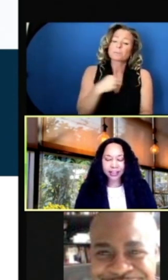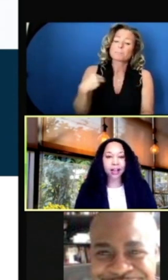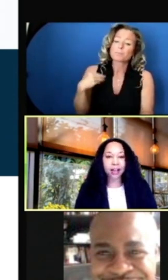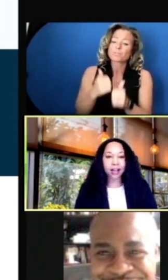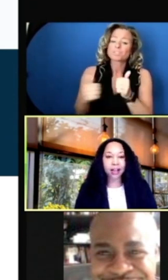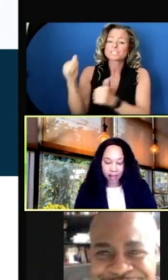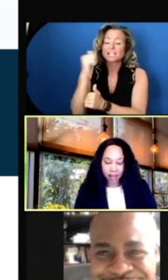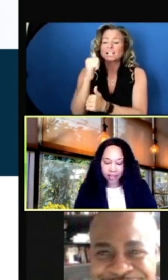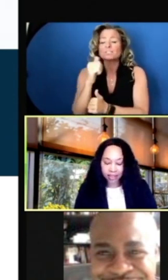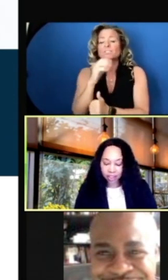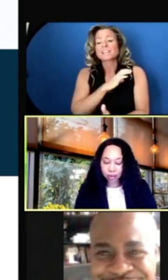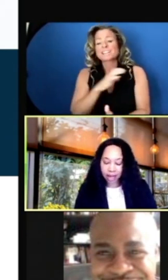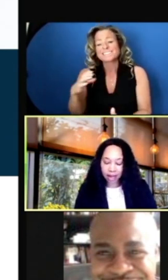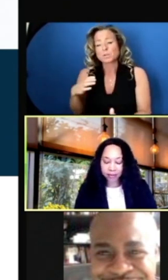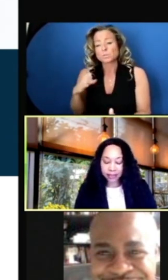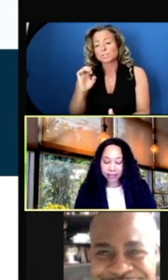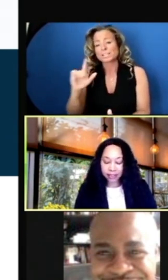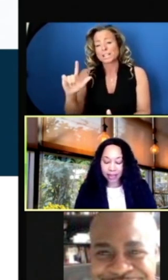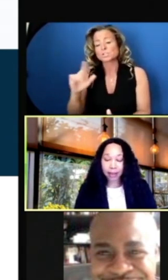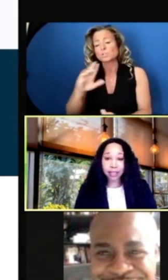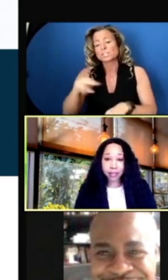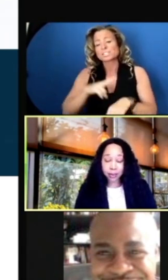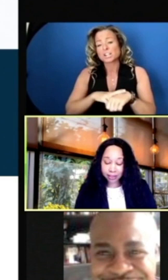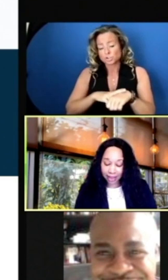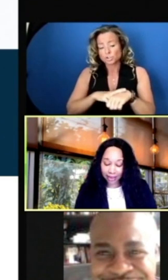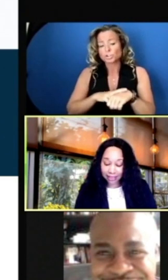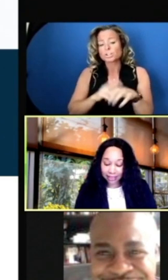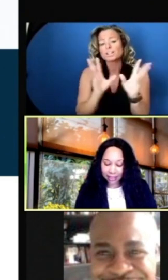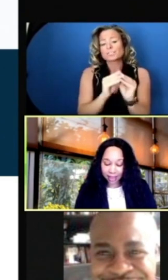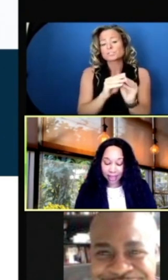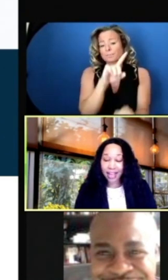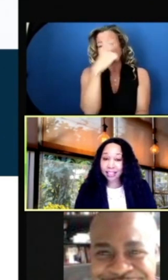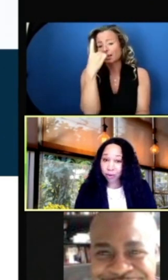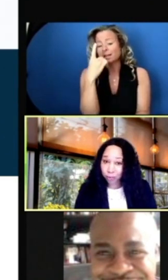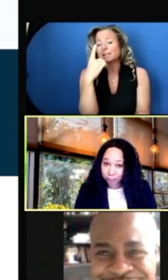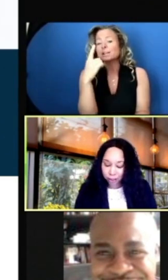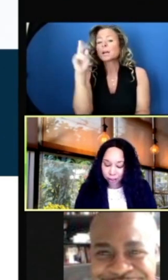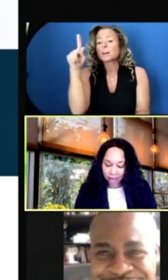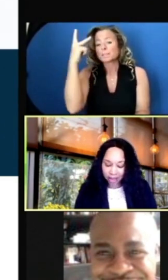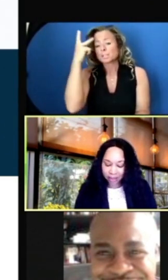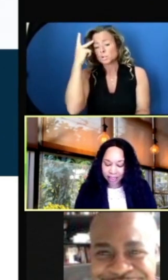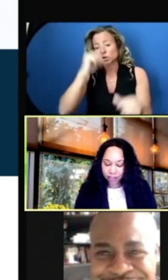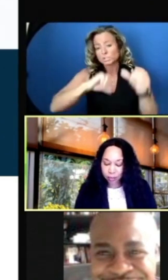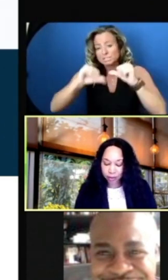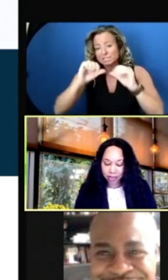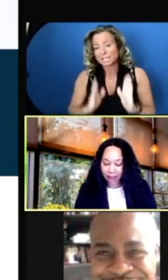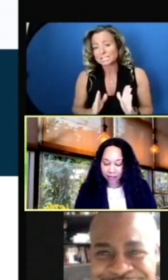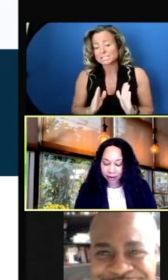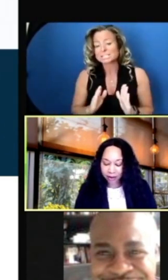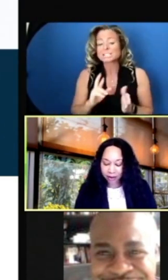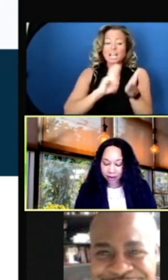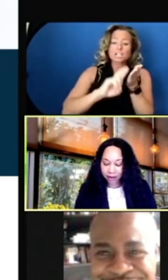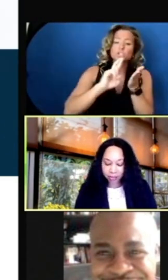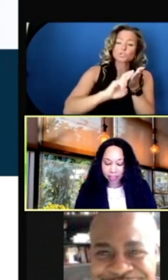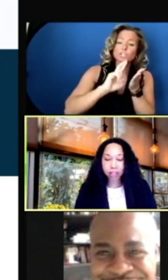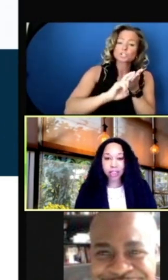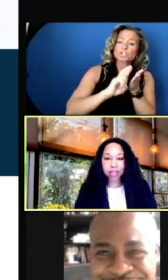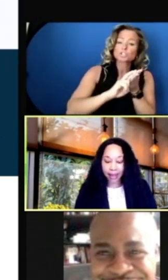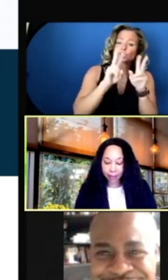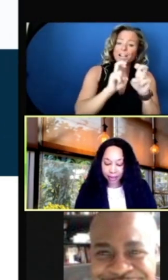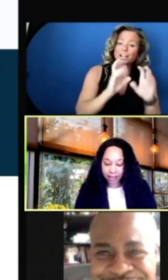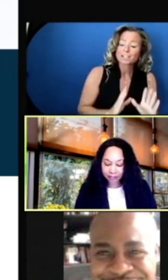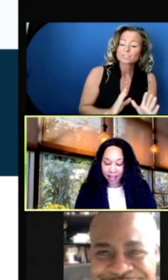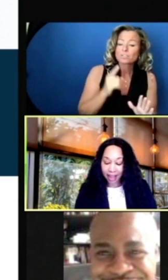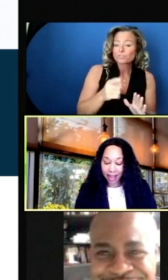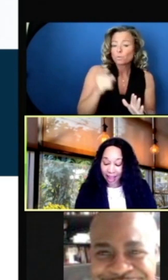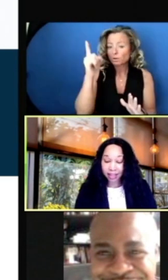Executive Council of the National Conference of Black Political Scientists, as a research analyst for both the African American Research